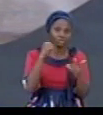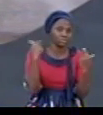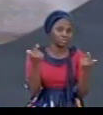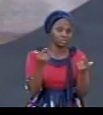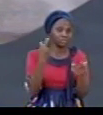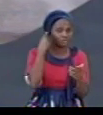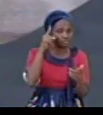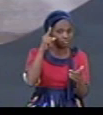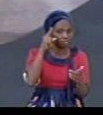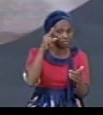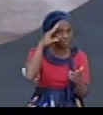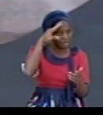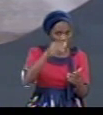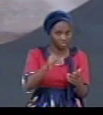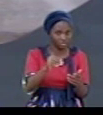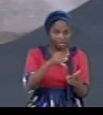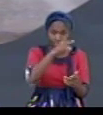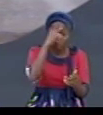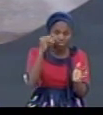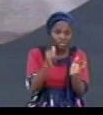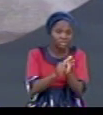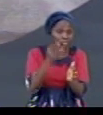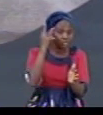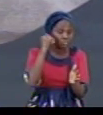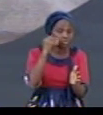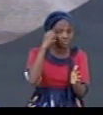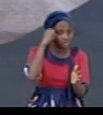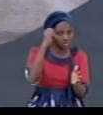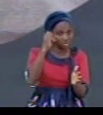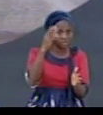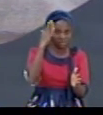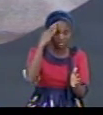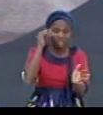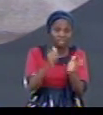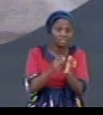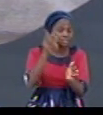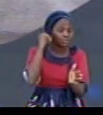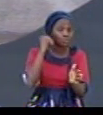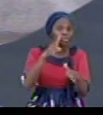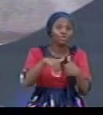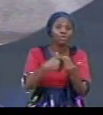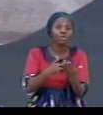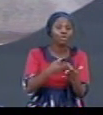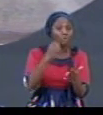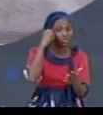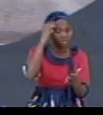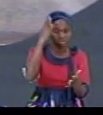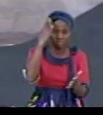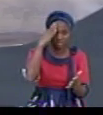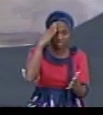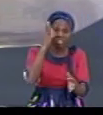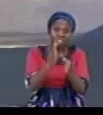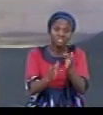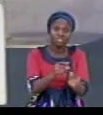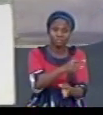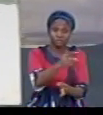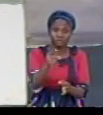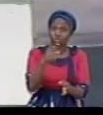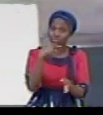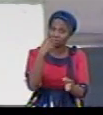because that was his knowledge. That was all he knew. If you say